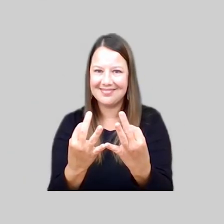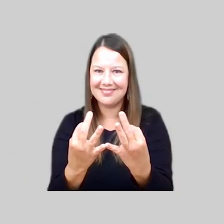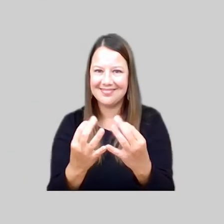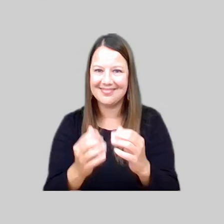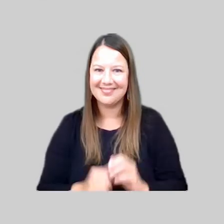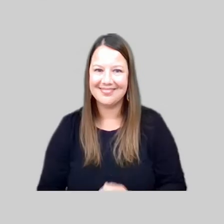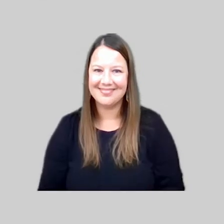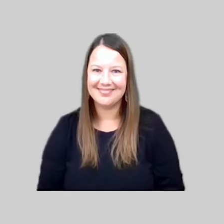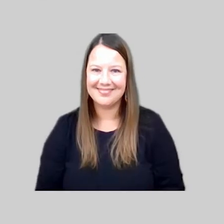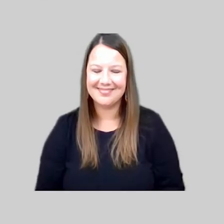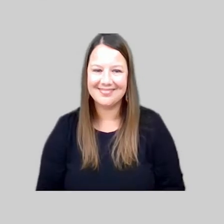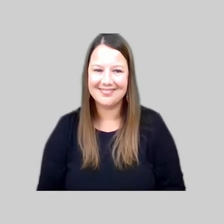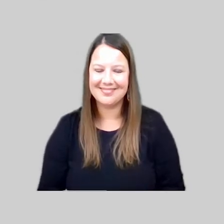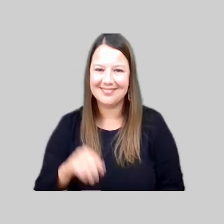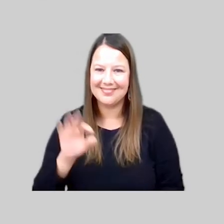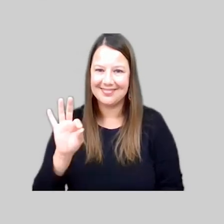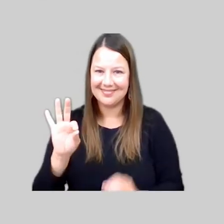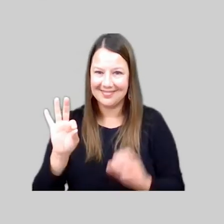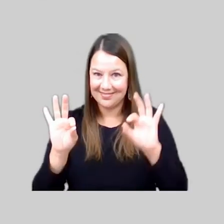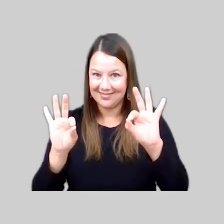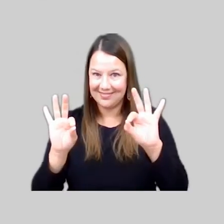Family.